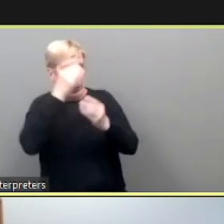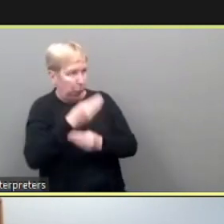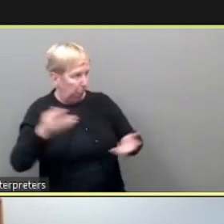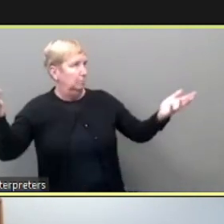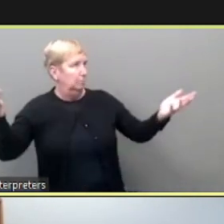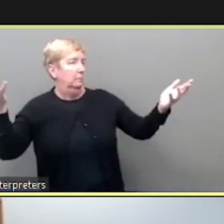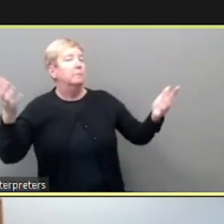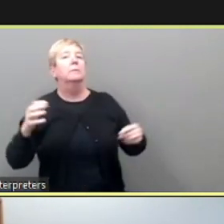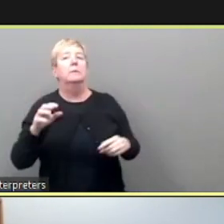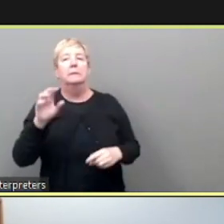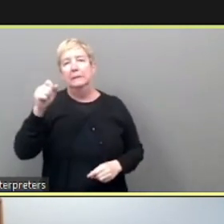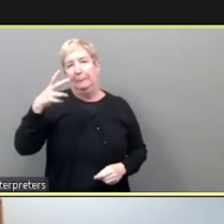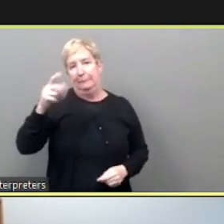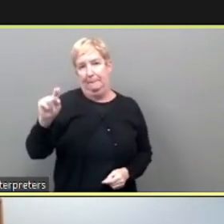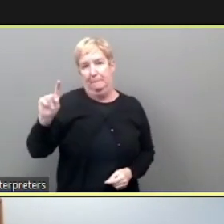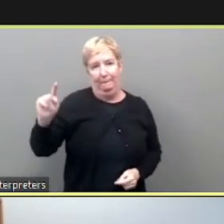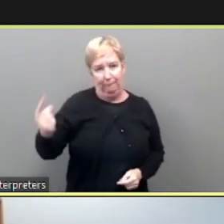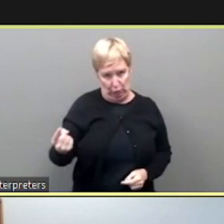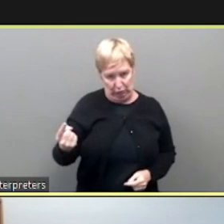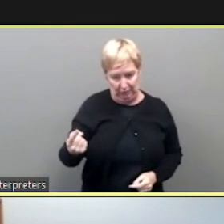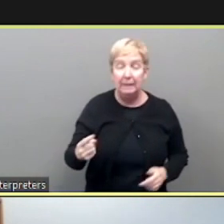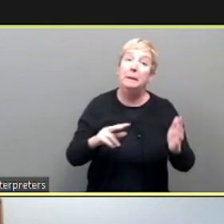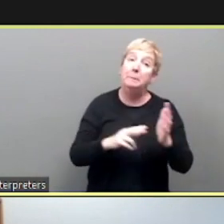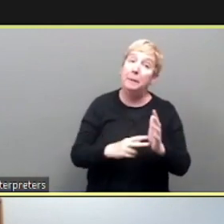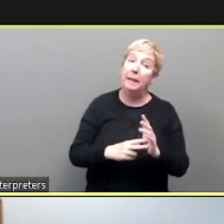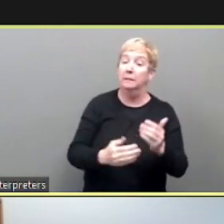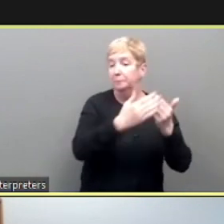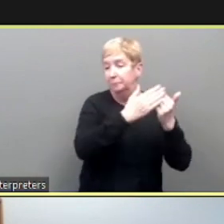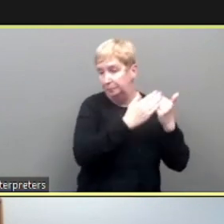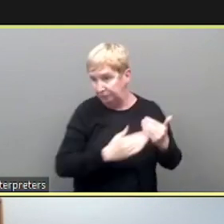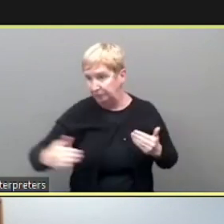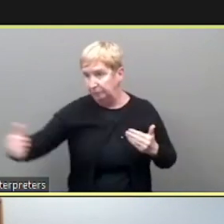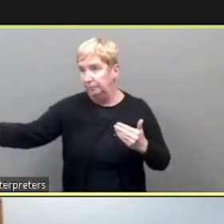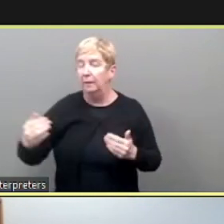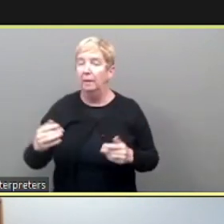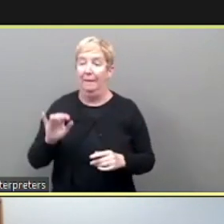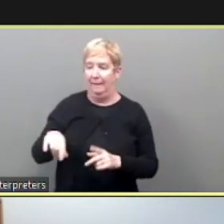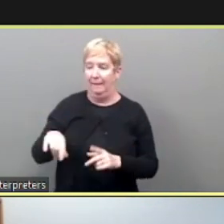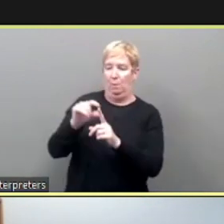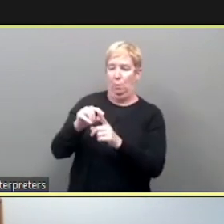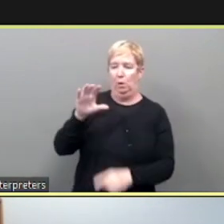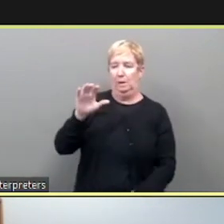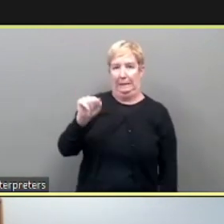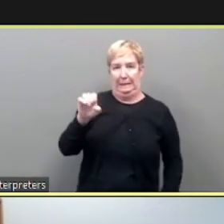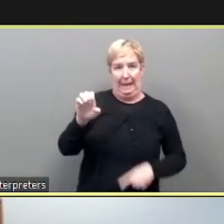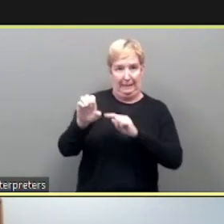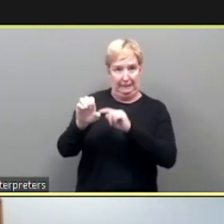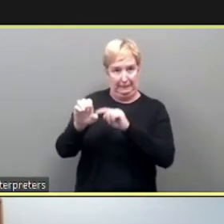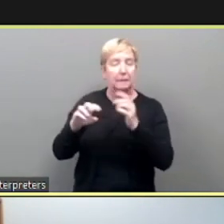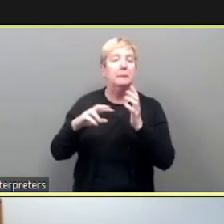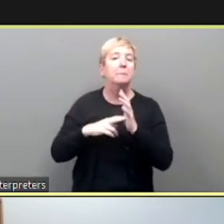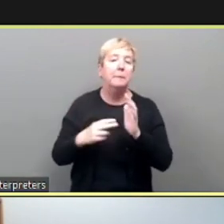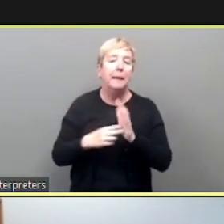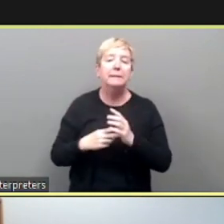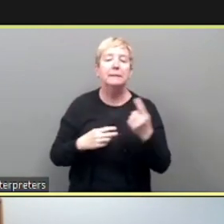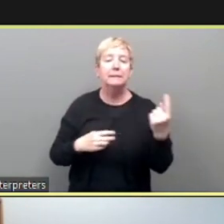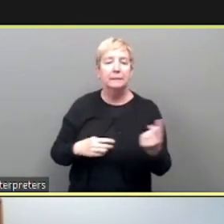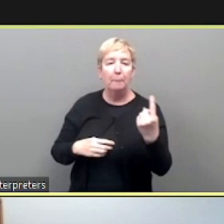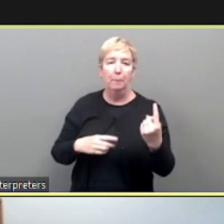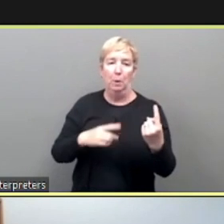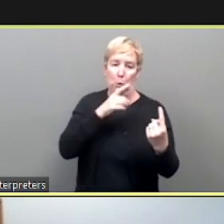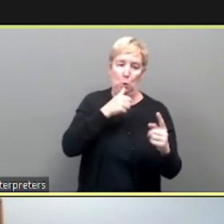September 1st. So going forward, new cases will include individuals who test